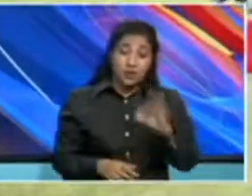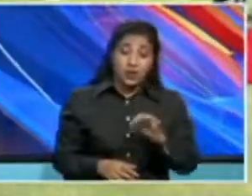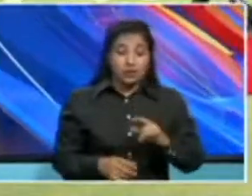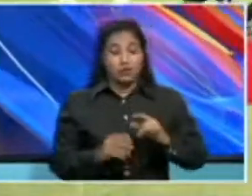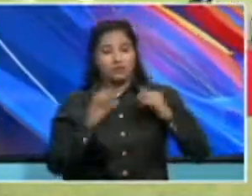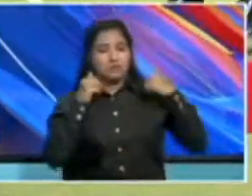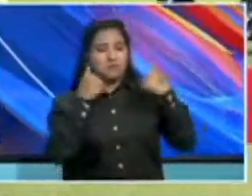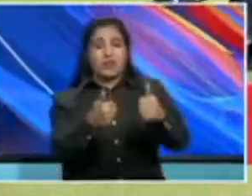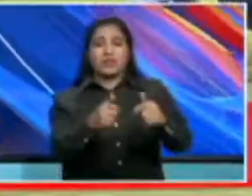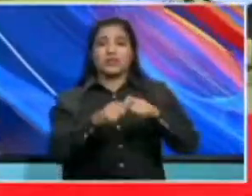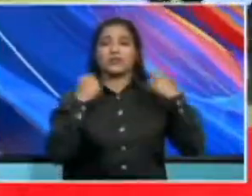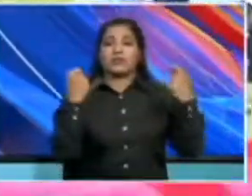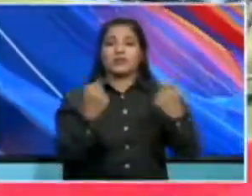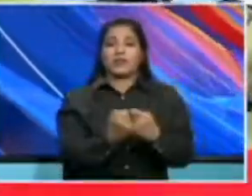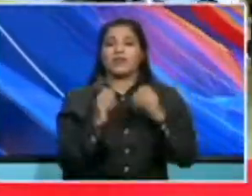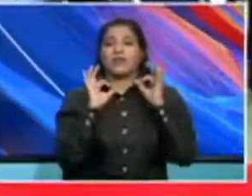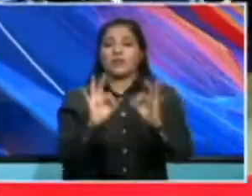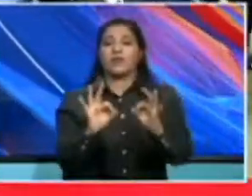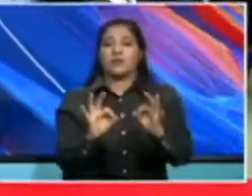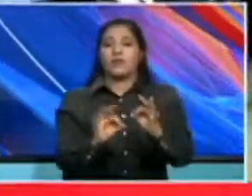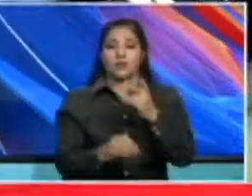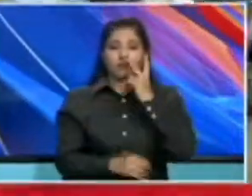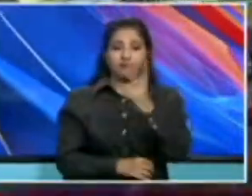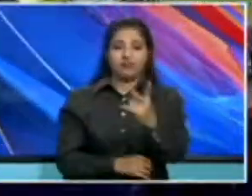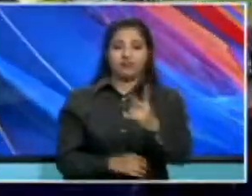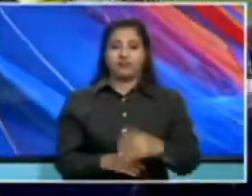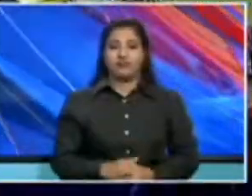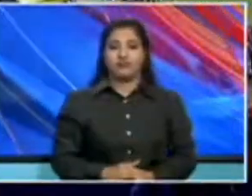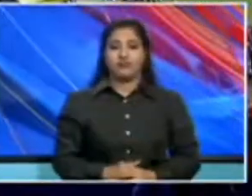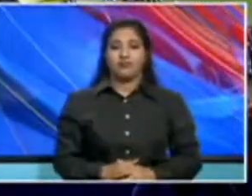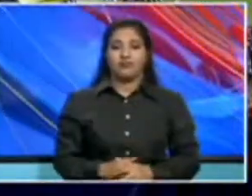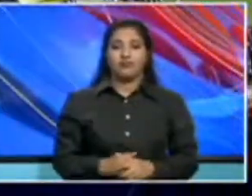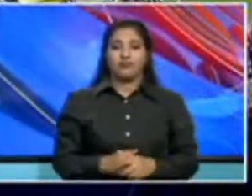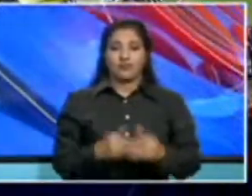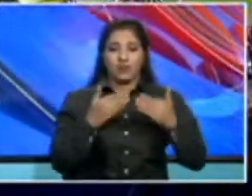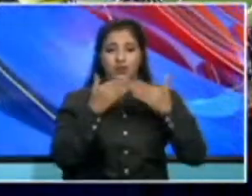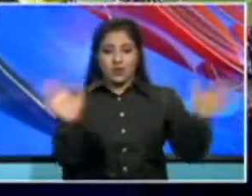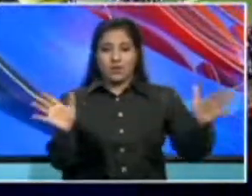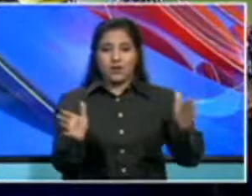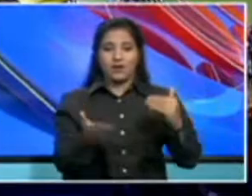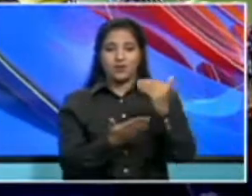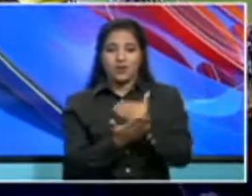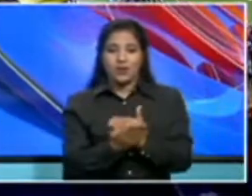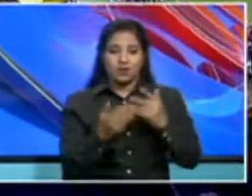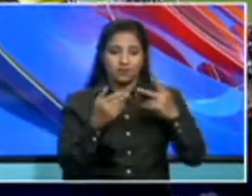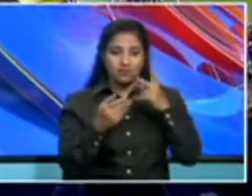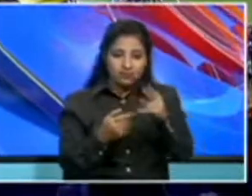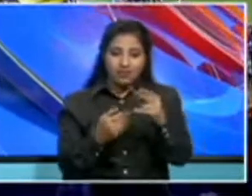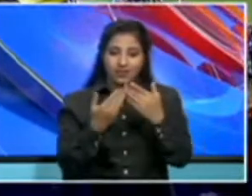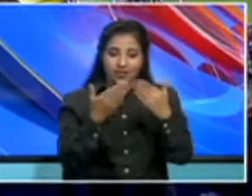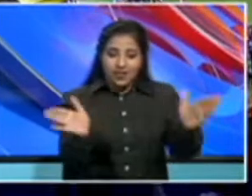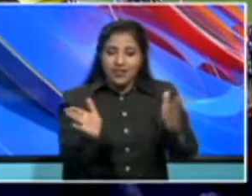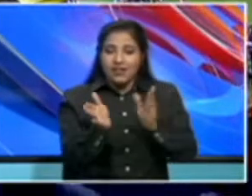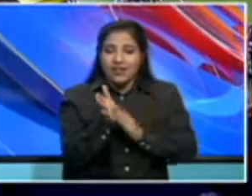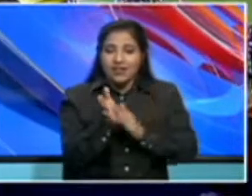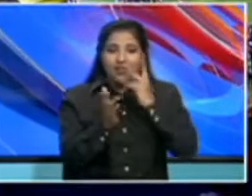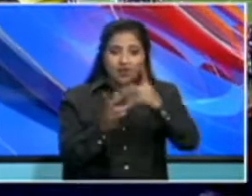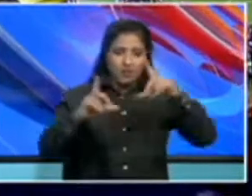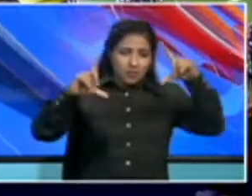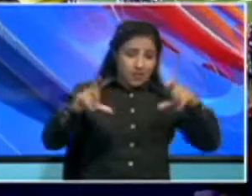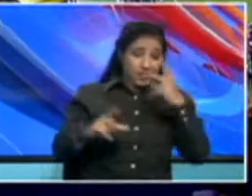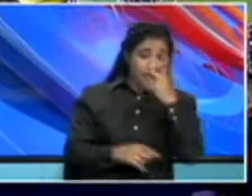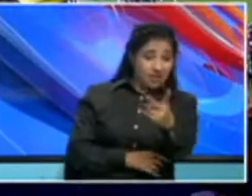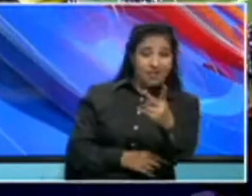well. And what a scene it has been, what a dazzling opening ceremony. Just look at the pictures,